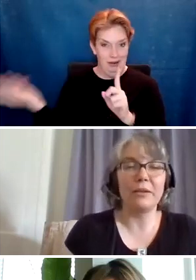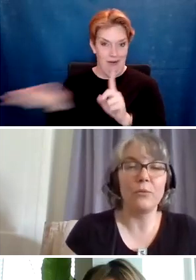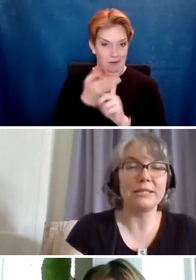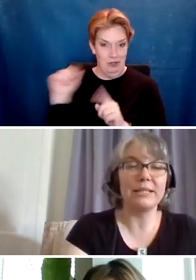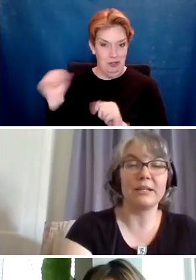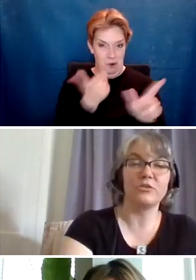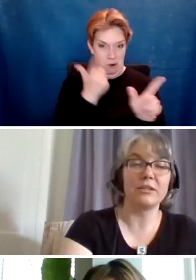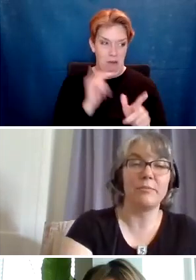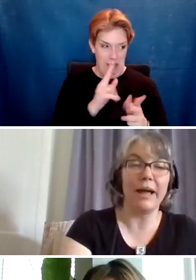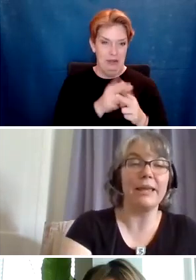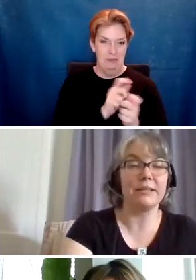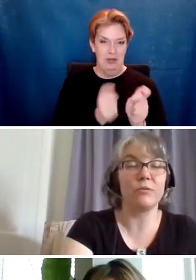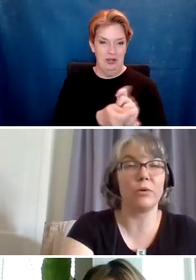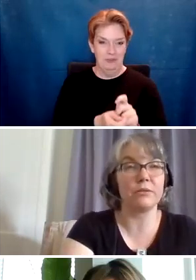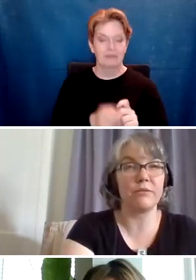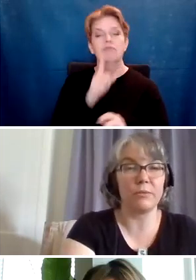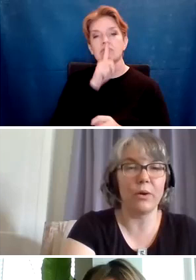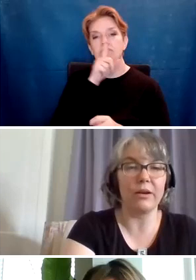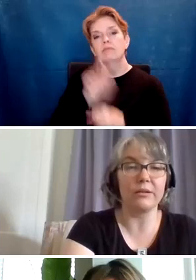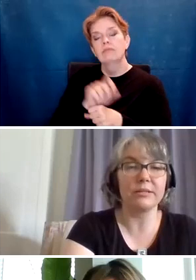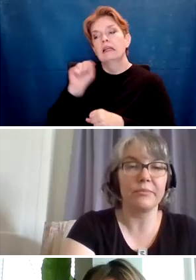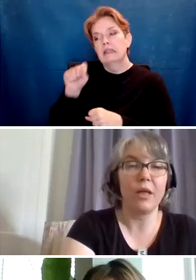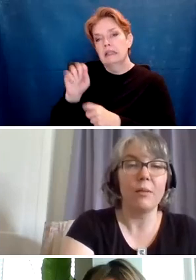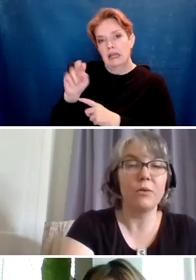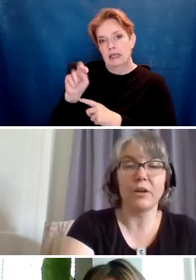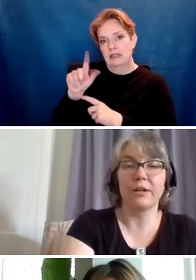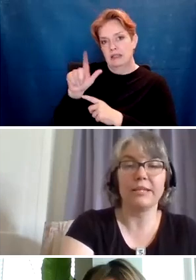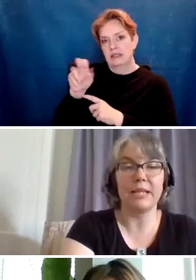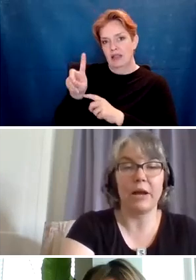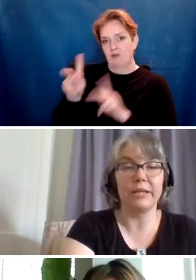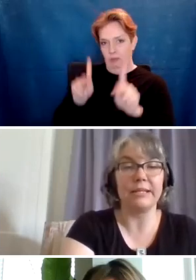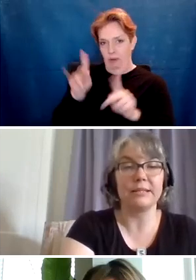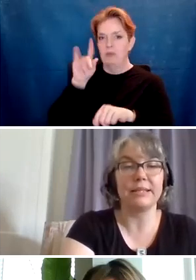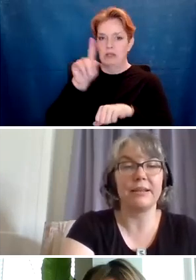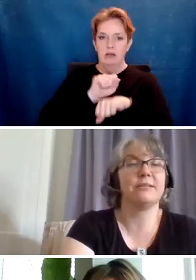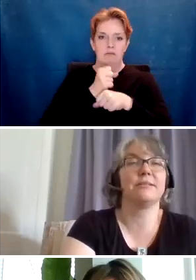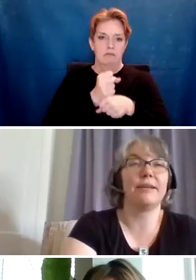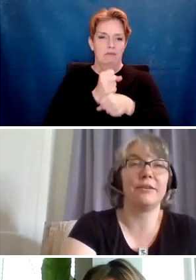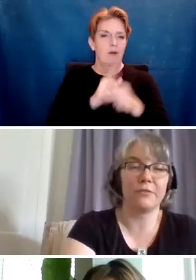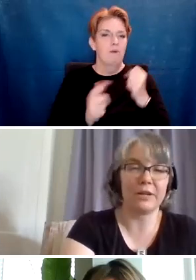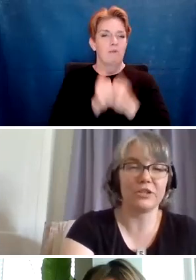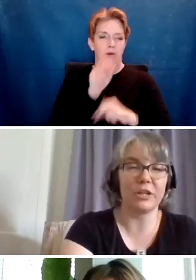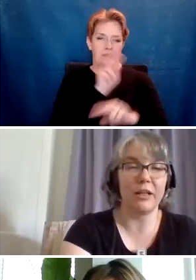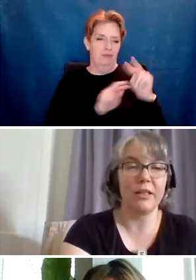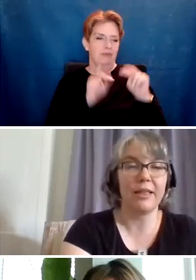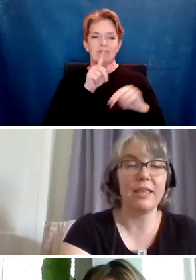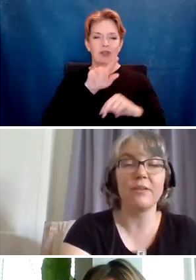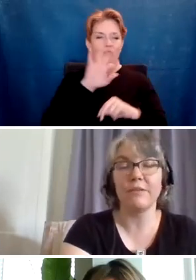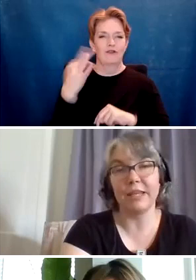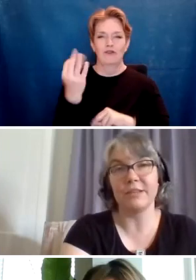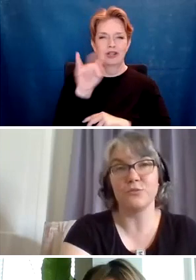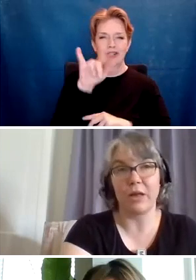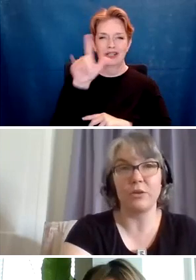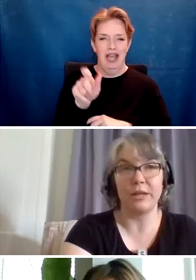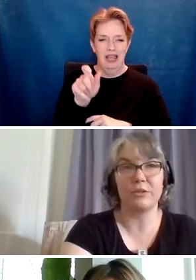While the building was indeed constructed by enslaved workers of the Matoyers, most architects nowadays say it is designed in a French style, even